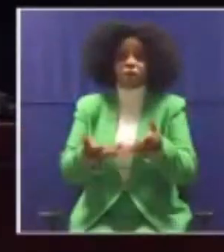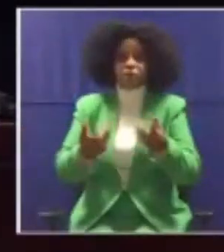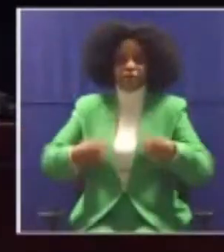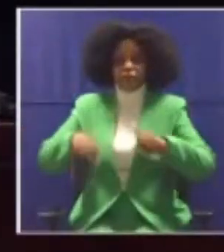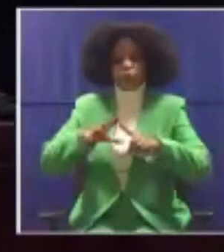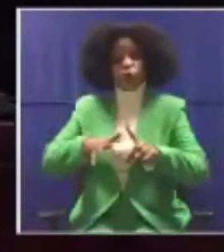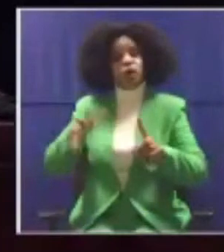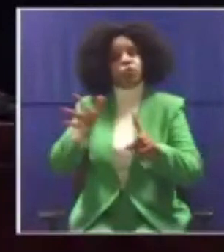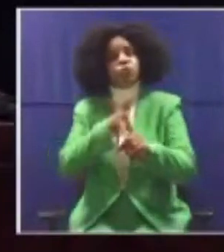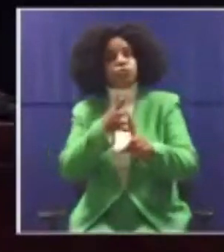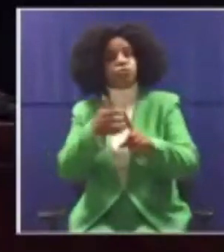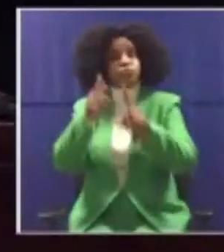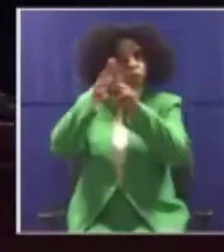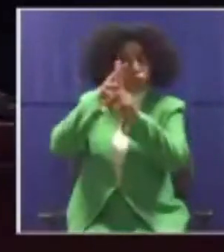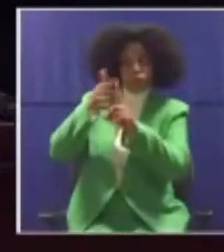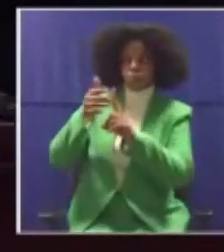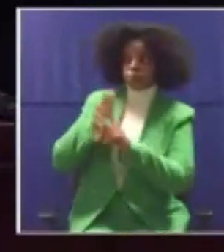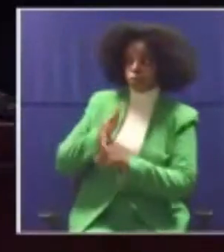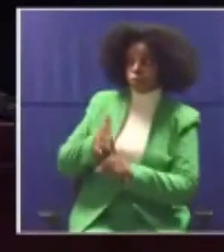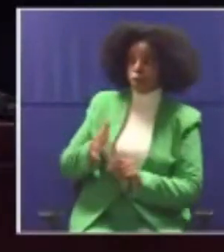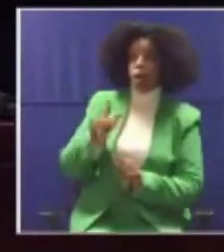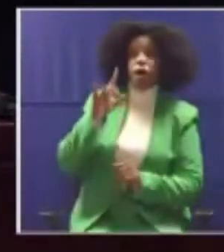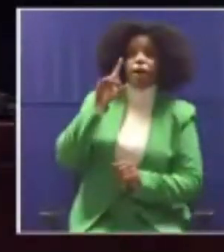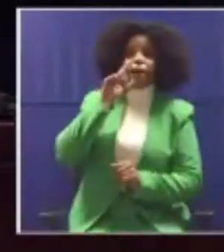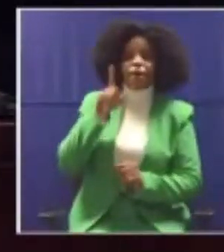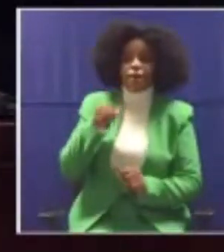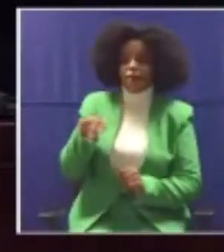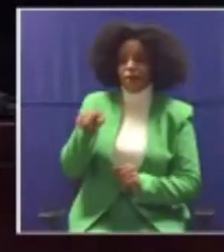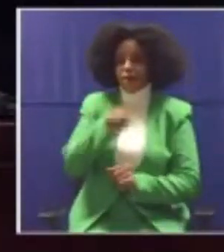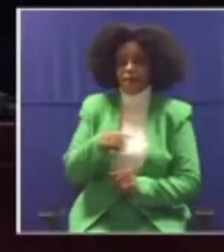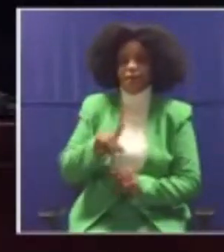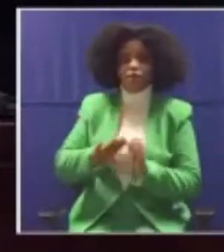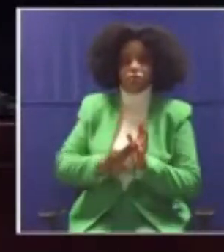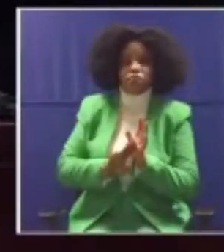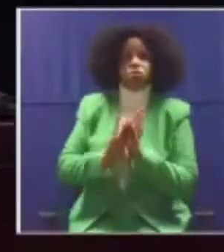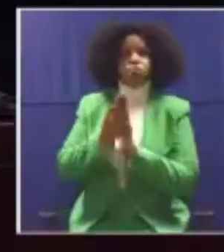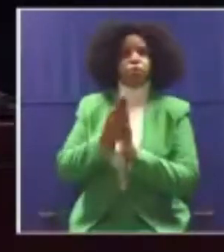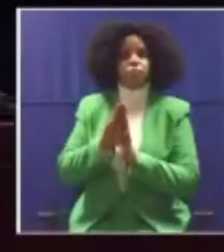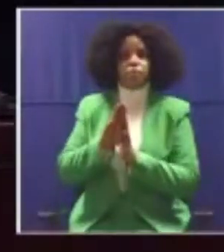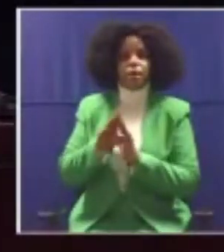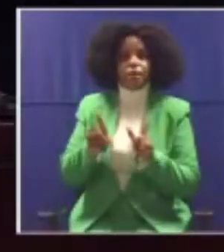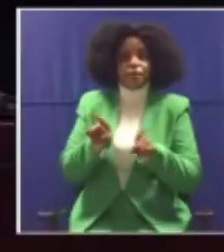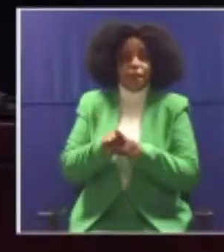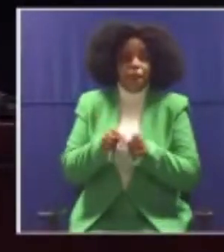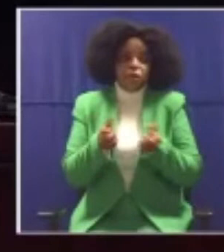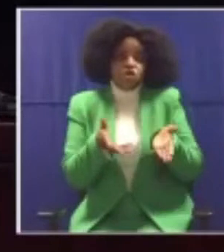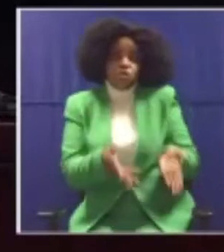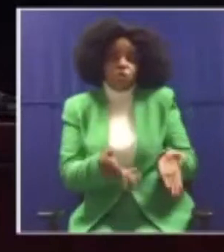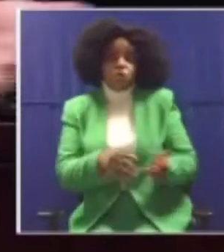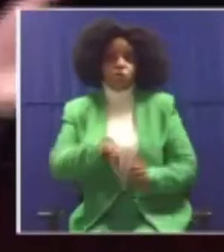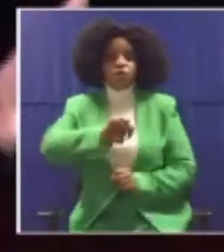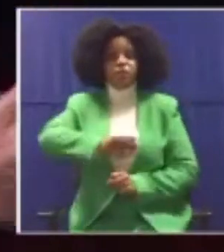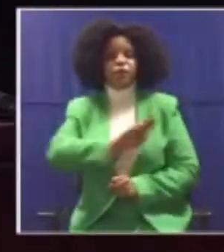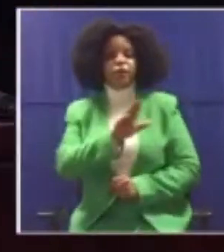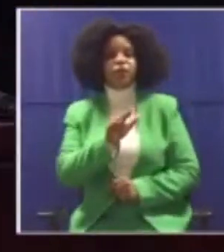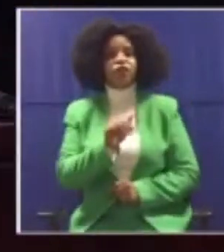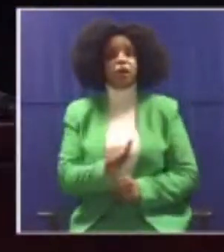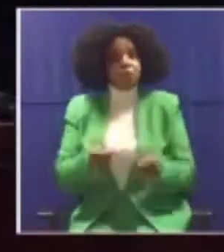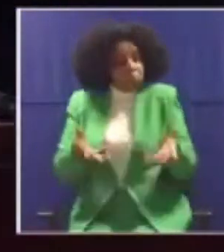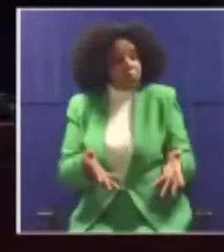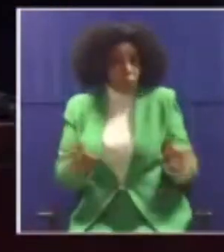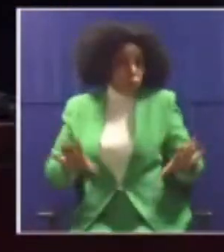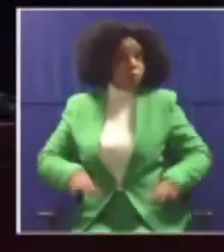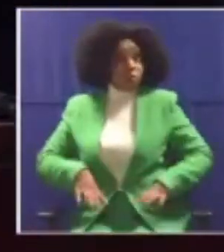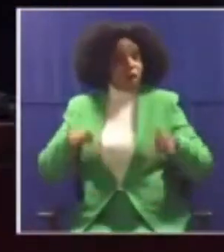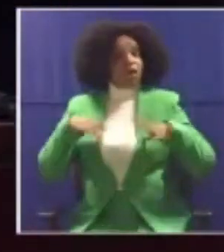persuade others to take the progressive step that South Africa has taken. We pride ourselves for